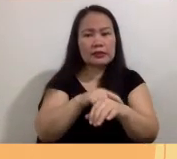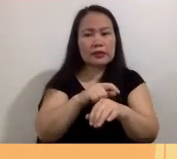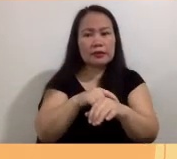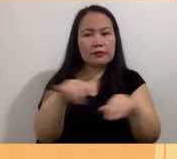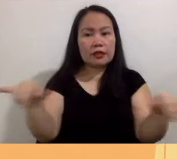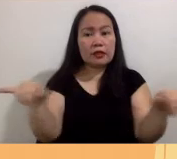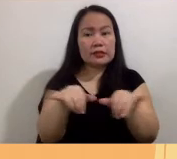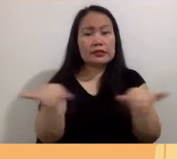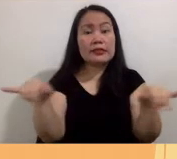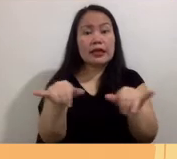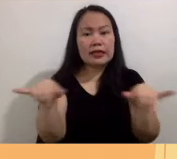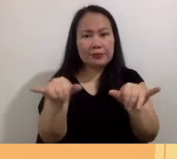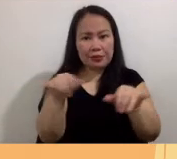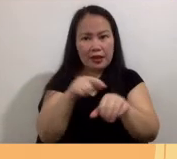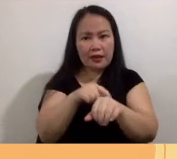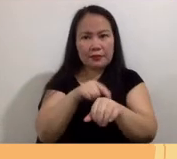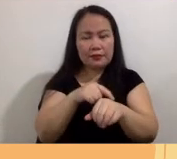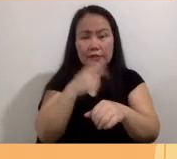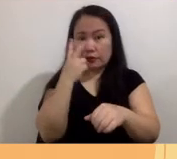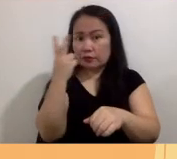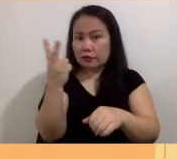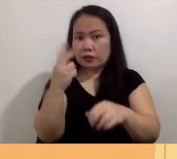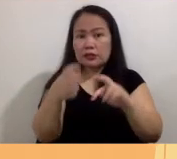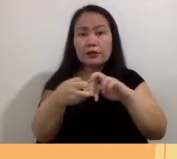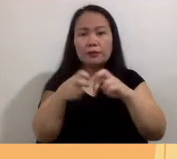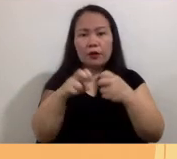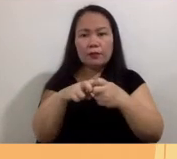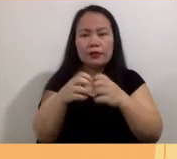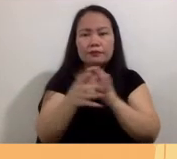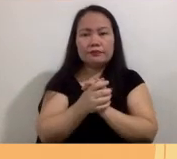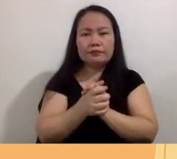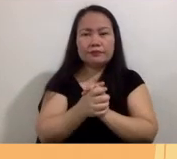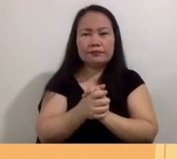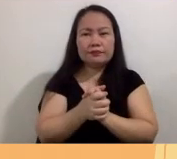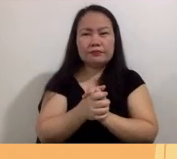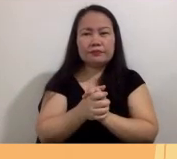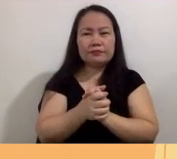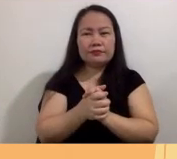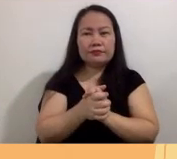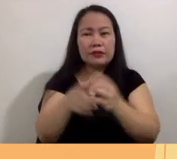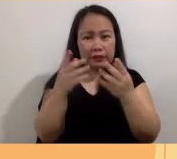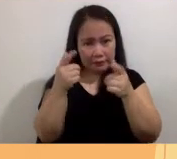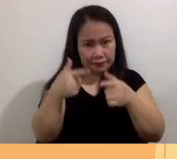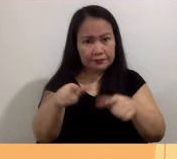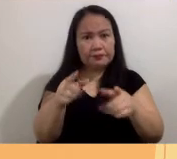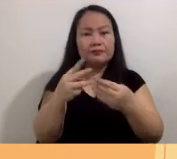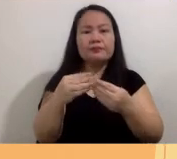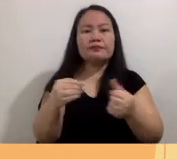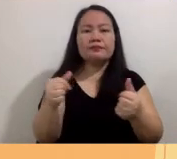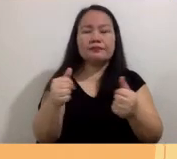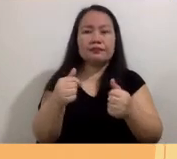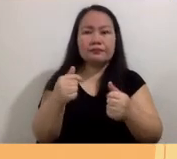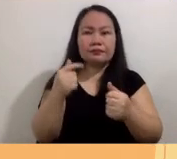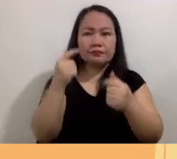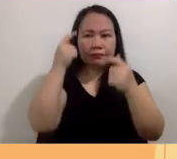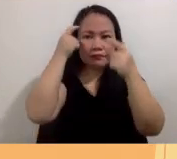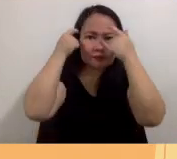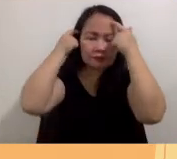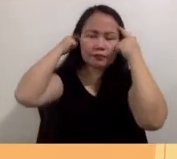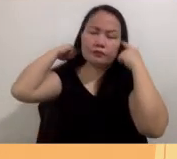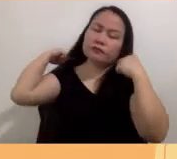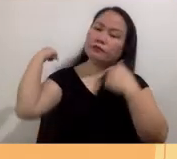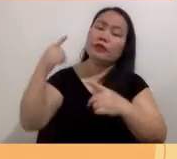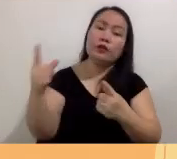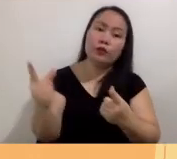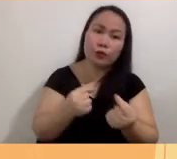Kasi, ang sabi dito, same time. So, equal sila. Alright, let us solve. So, let us carry